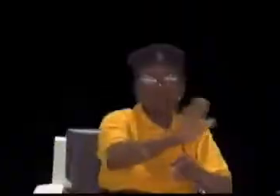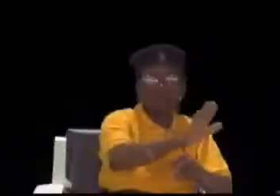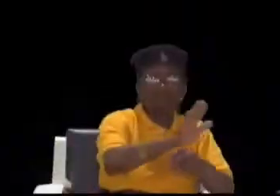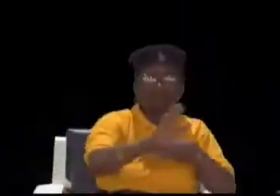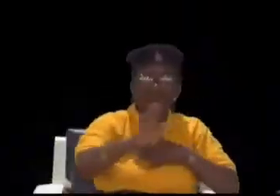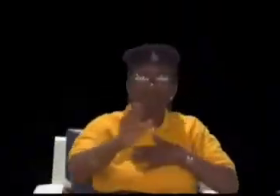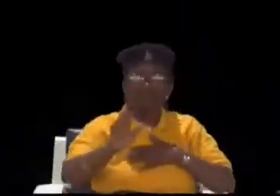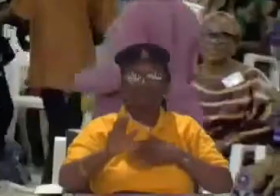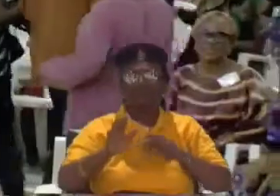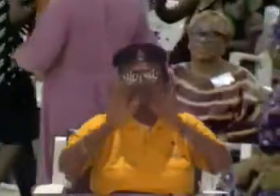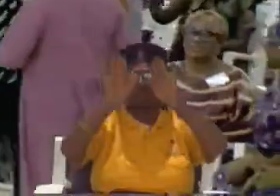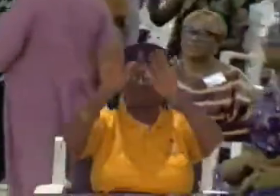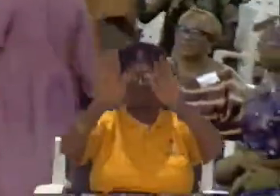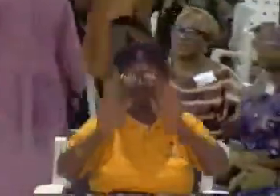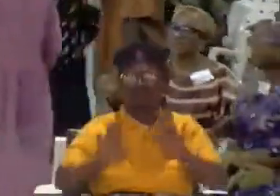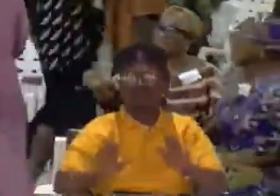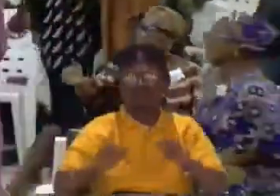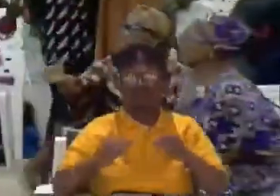beginning.